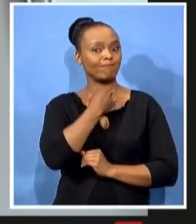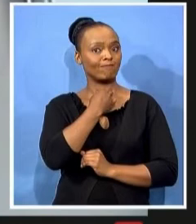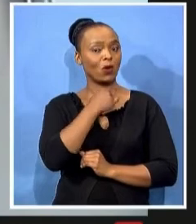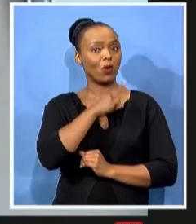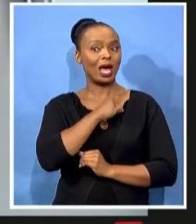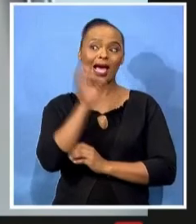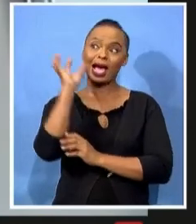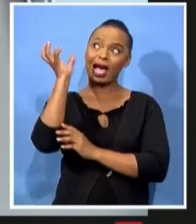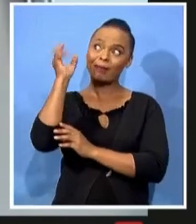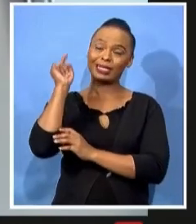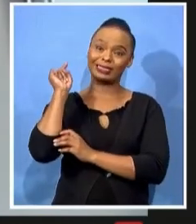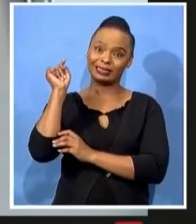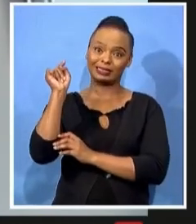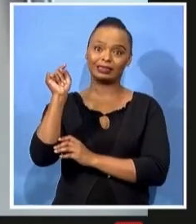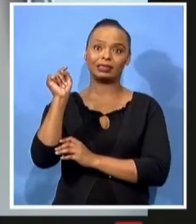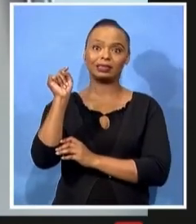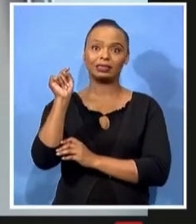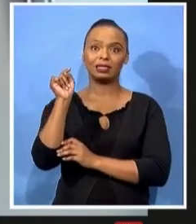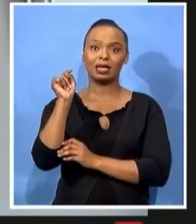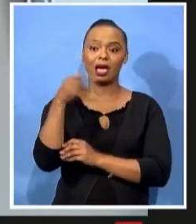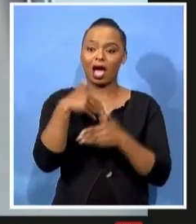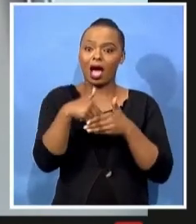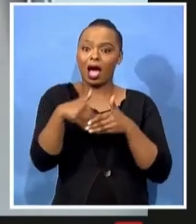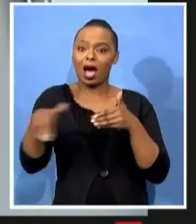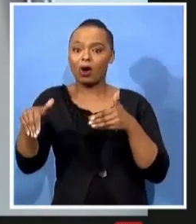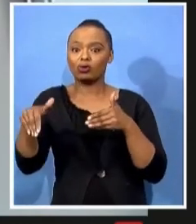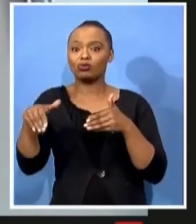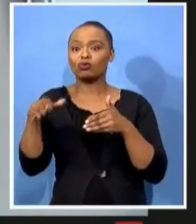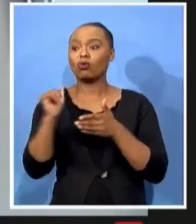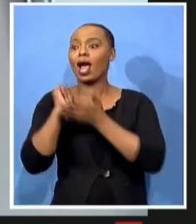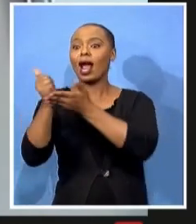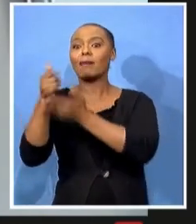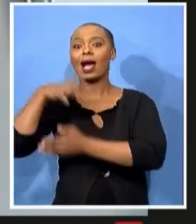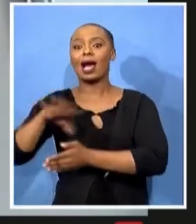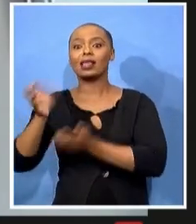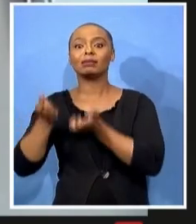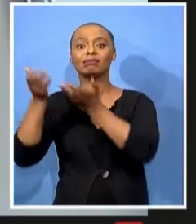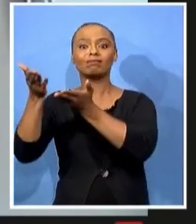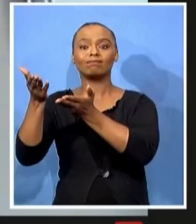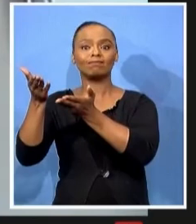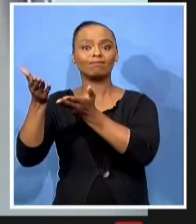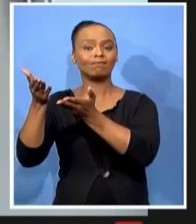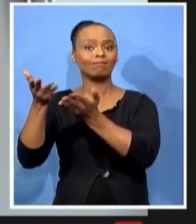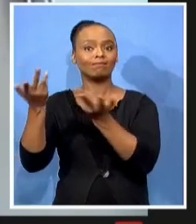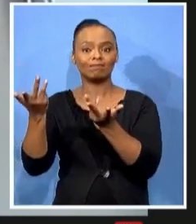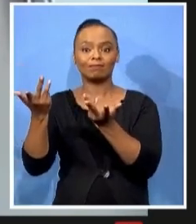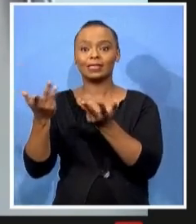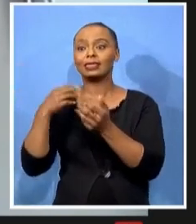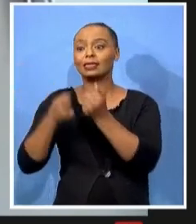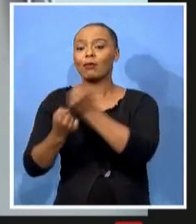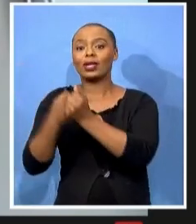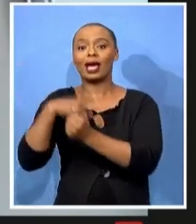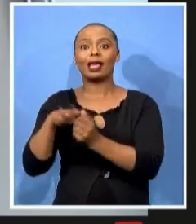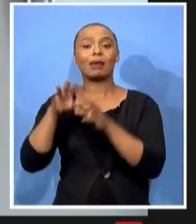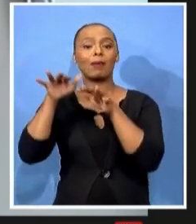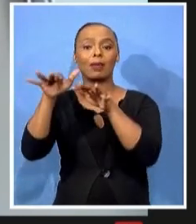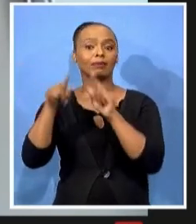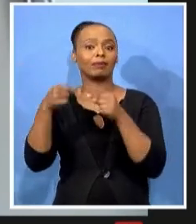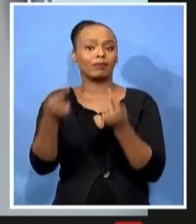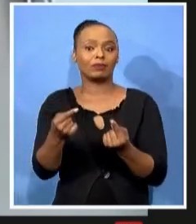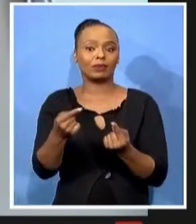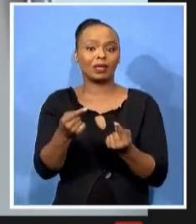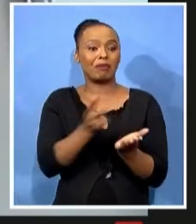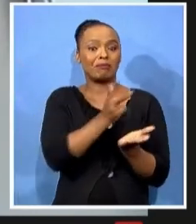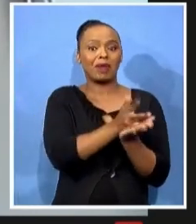on other calls and to help and rescue and support other people. This has become a huge crisis. They